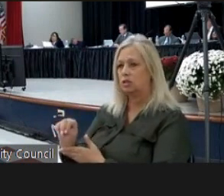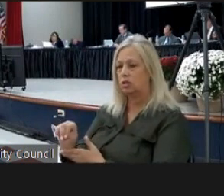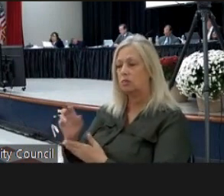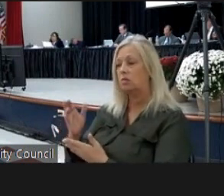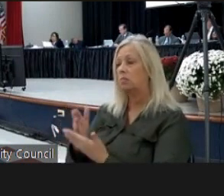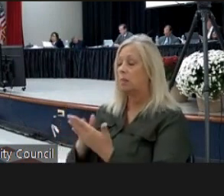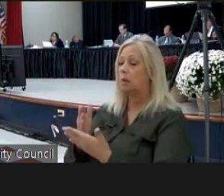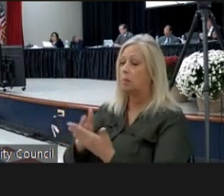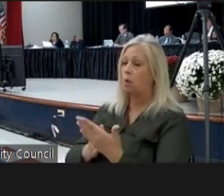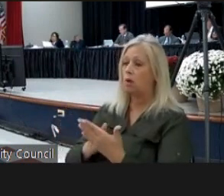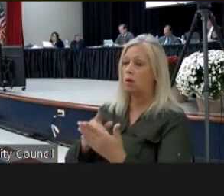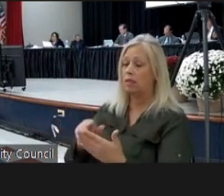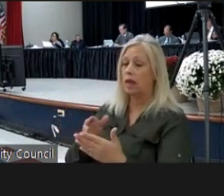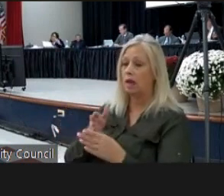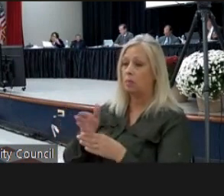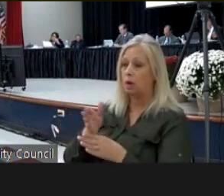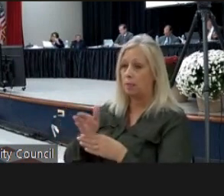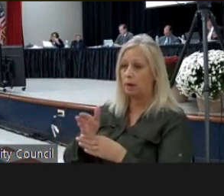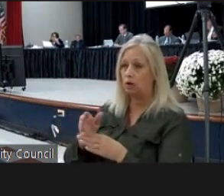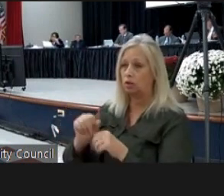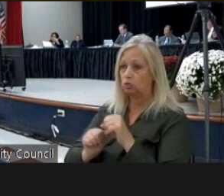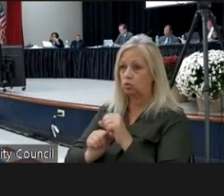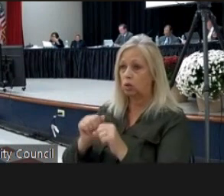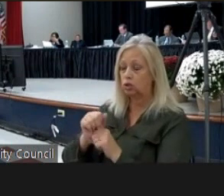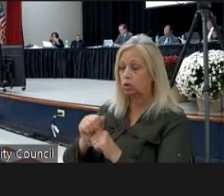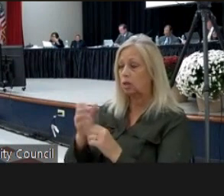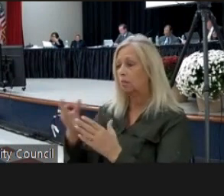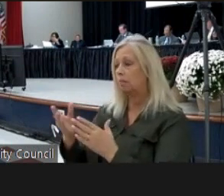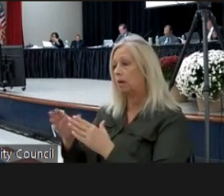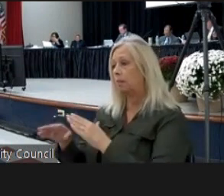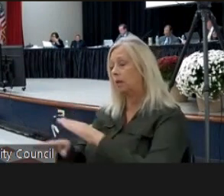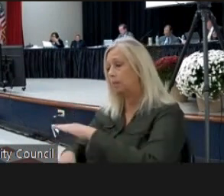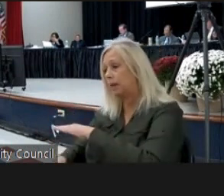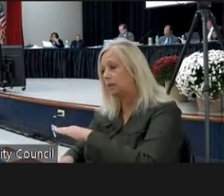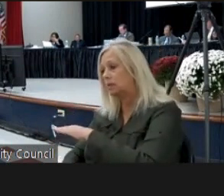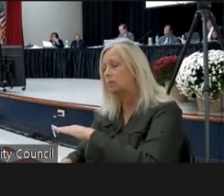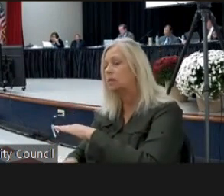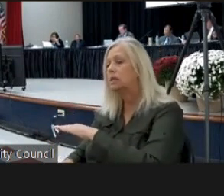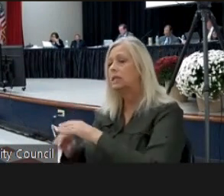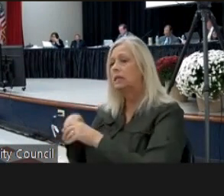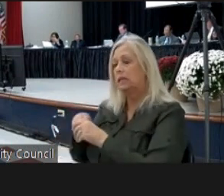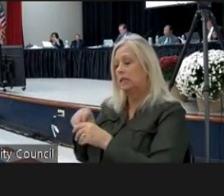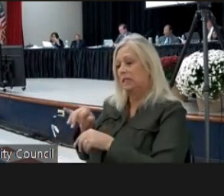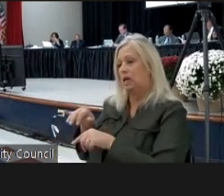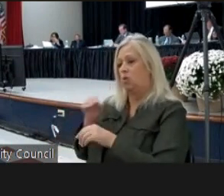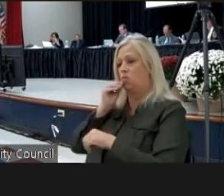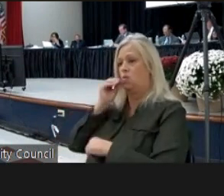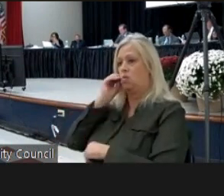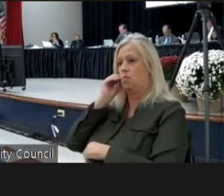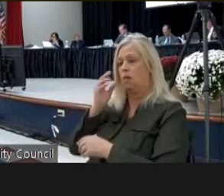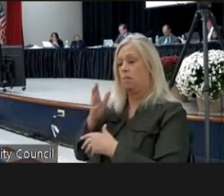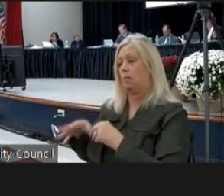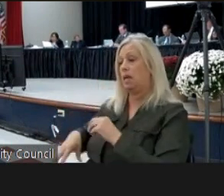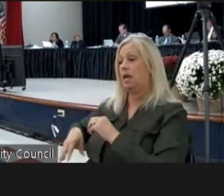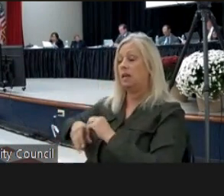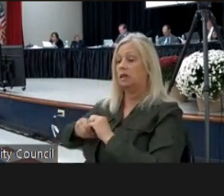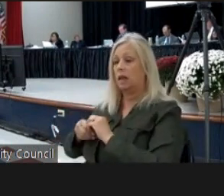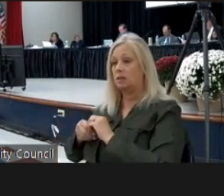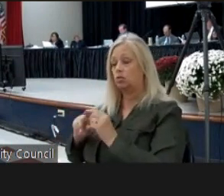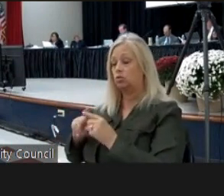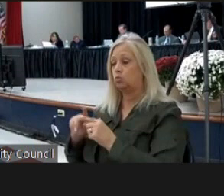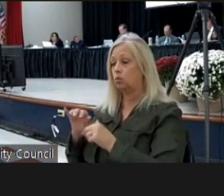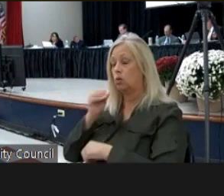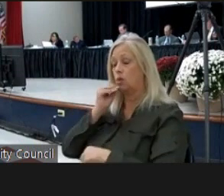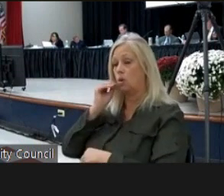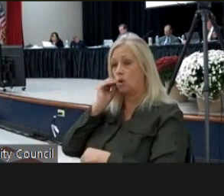structure in an attic space or a basement in the existing home. It could be an addition to an existing home